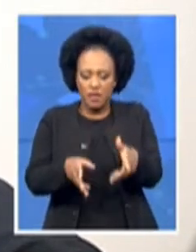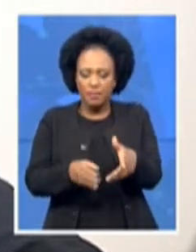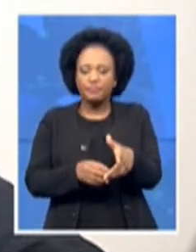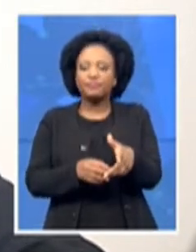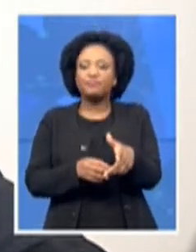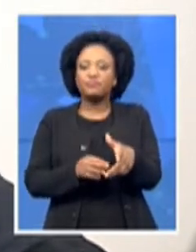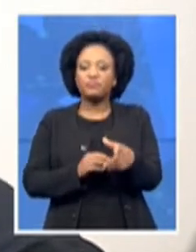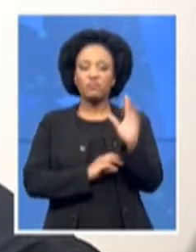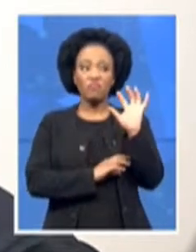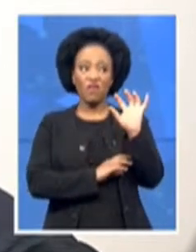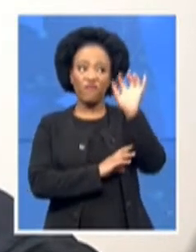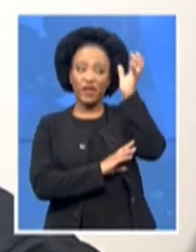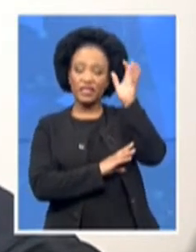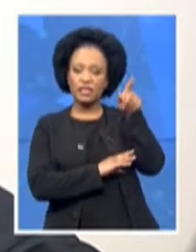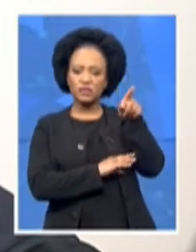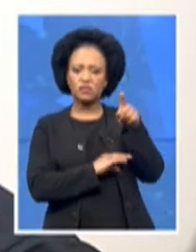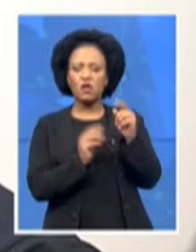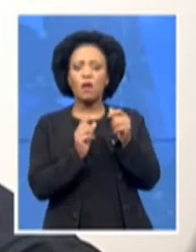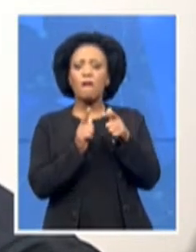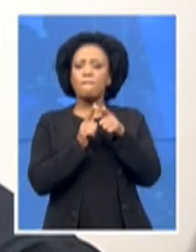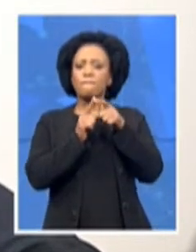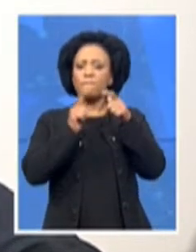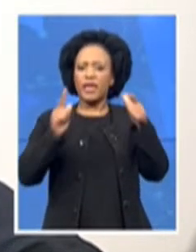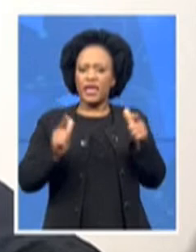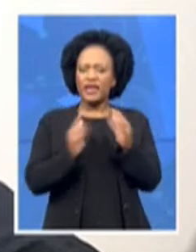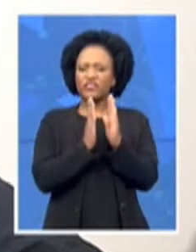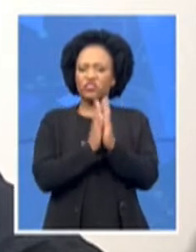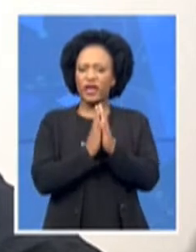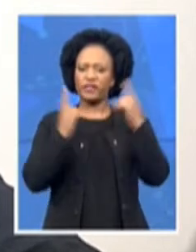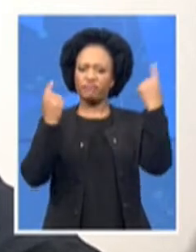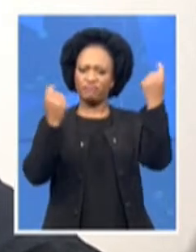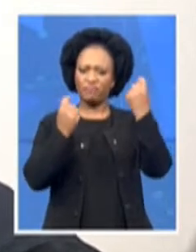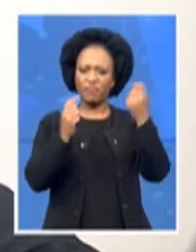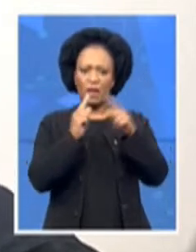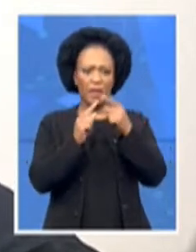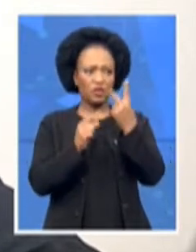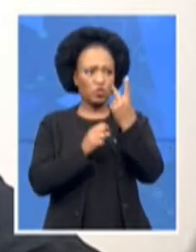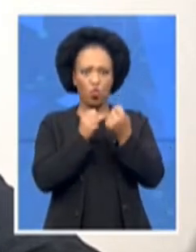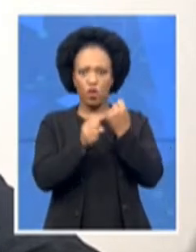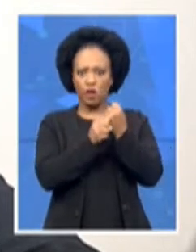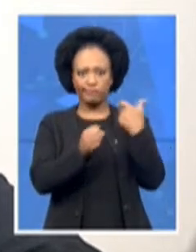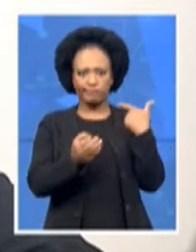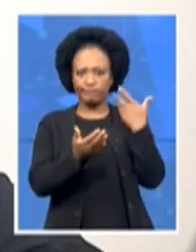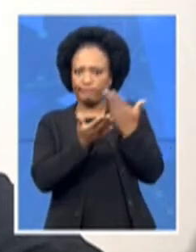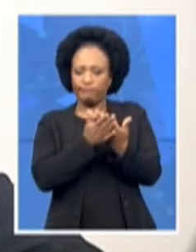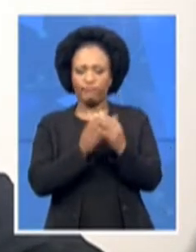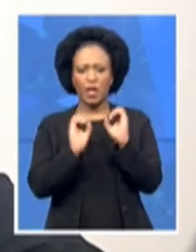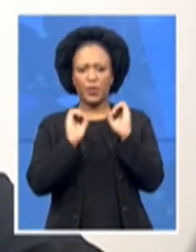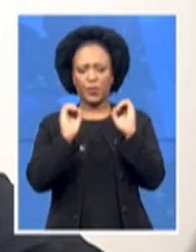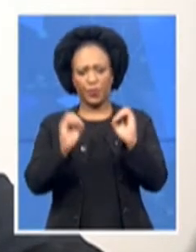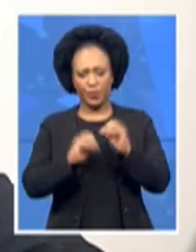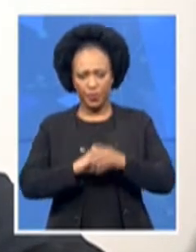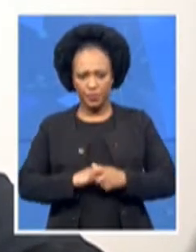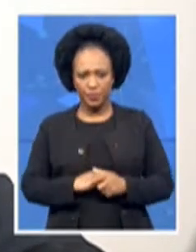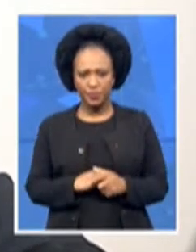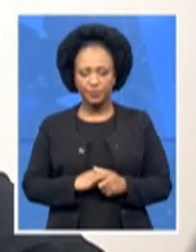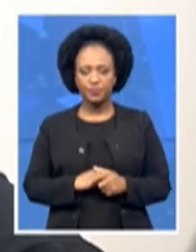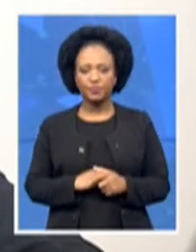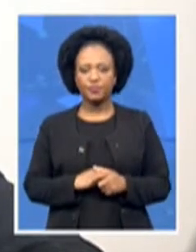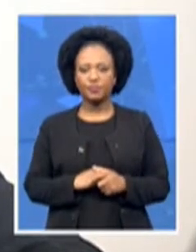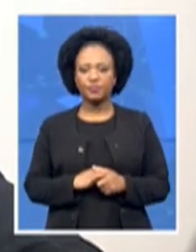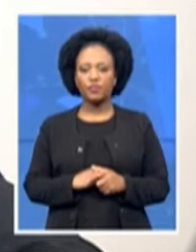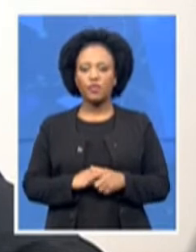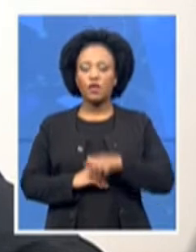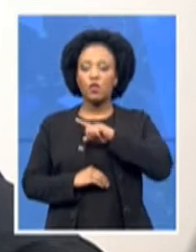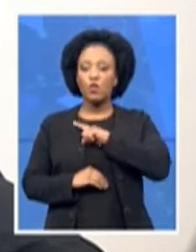which have not happened for 2 years. Now, part of the results of this is that we're starting to see more and